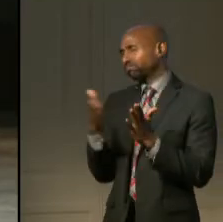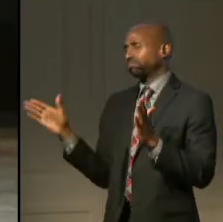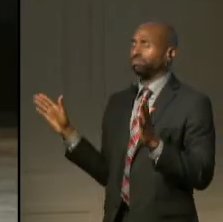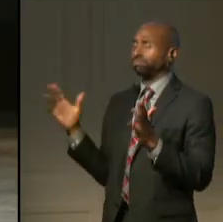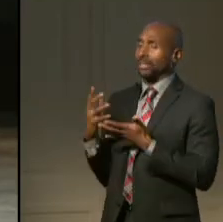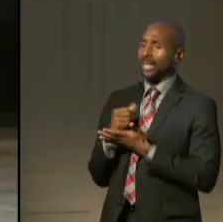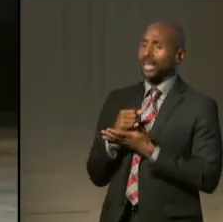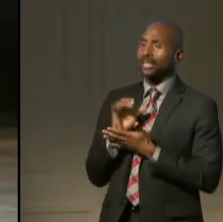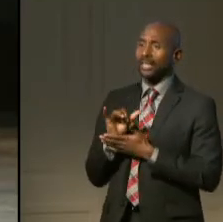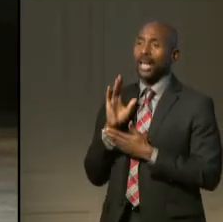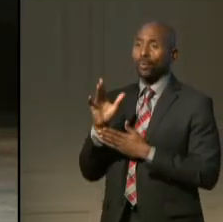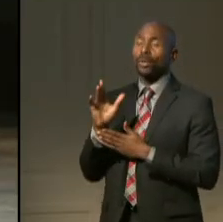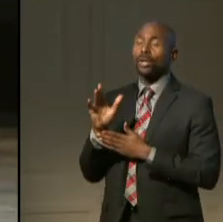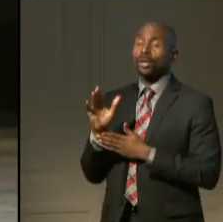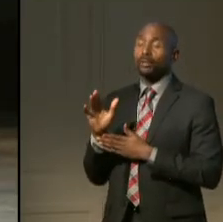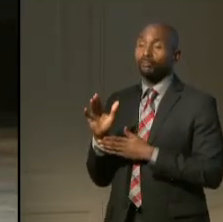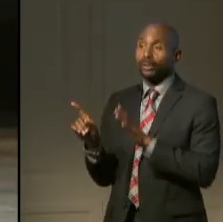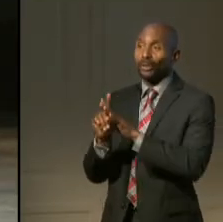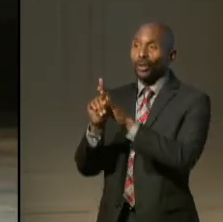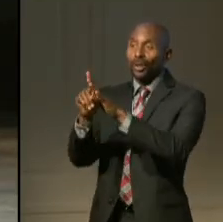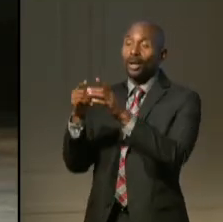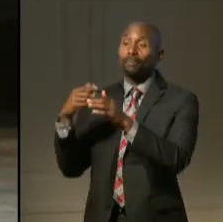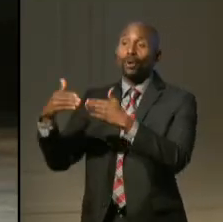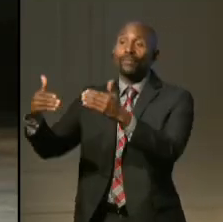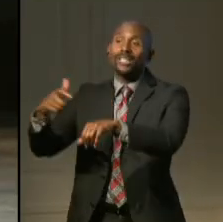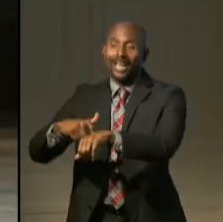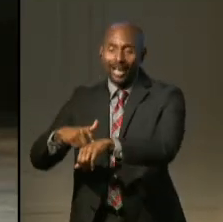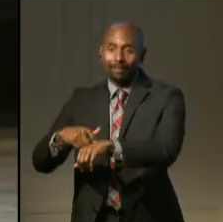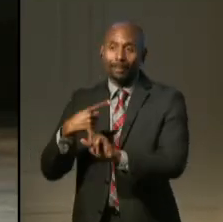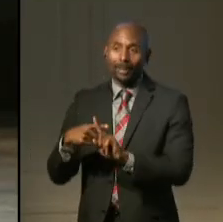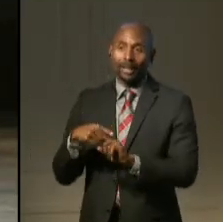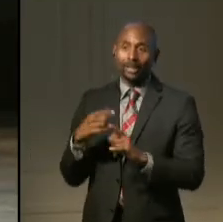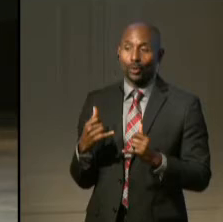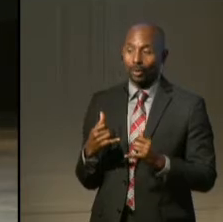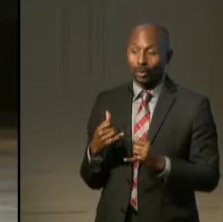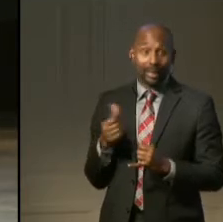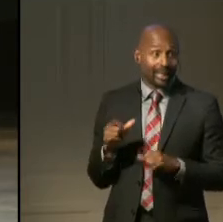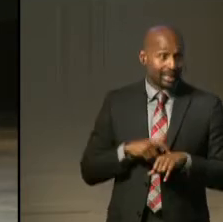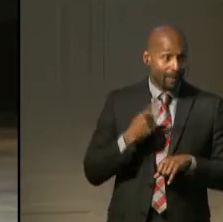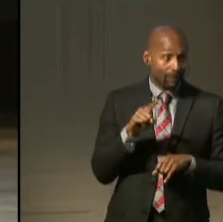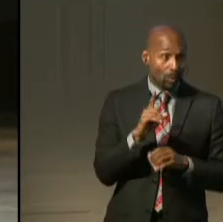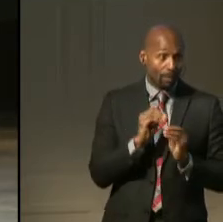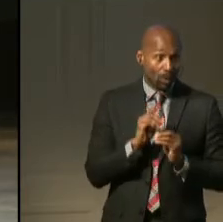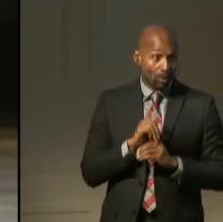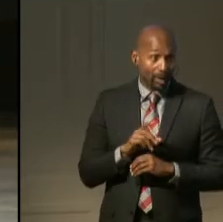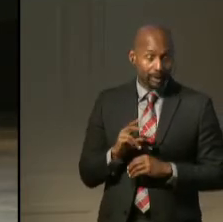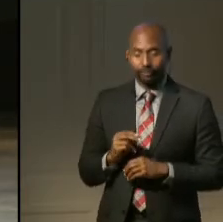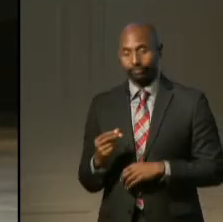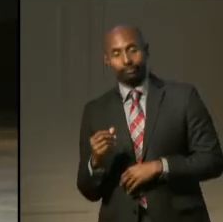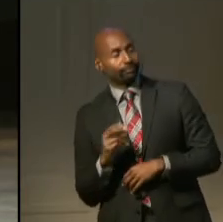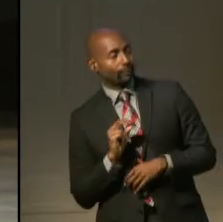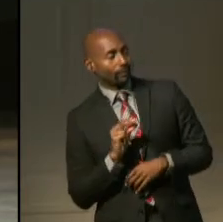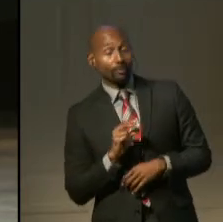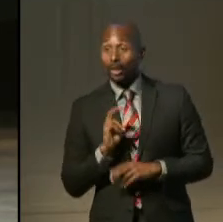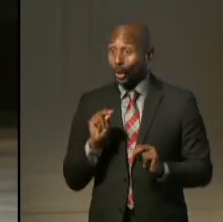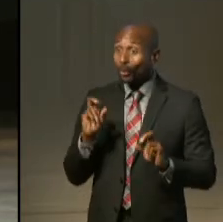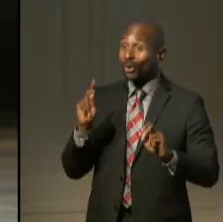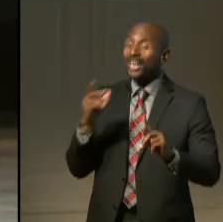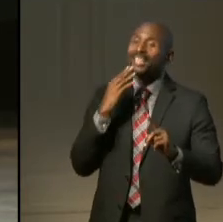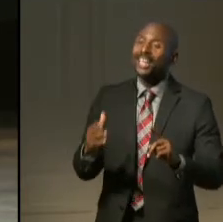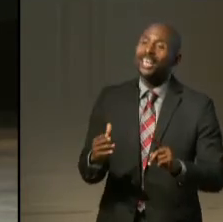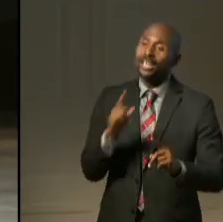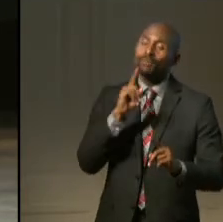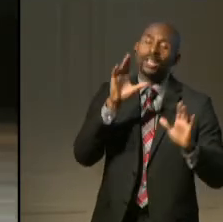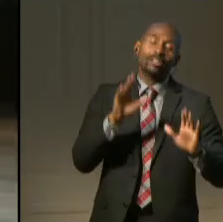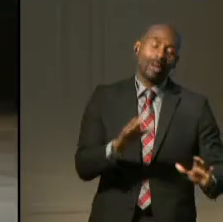over time as well as in the present. Do we have time for one more question, or what do you think? Nope. All right. Thank you guys so much. This has been a great conversation.